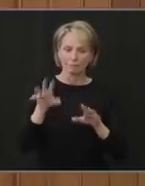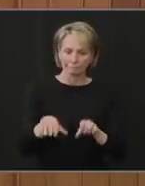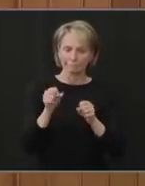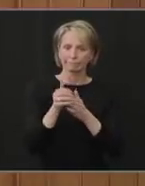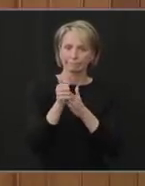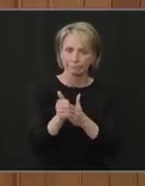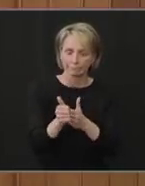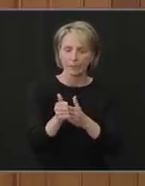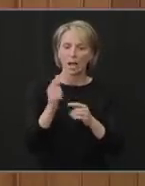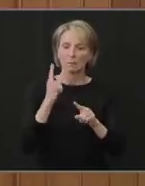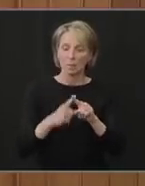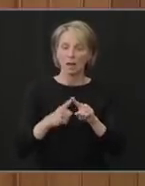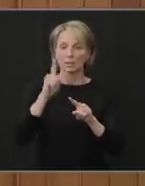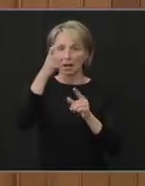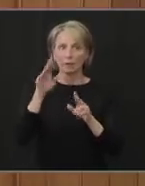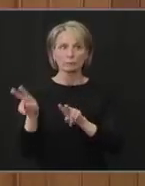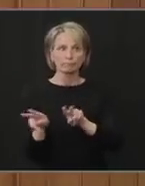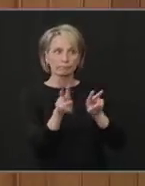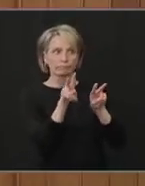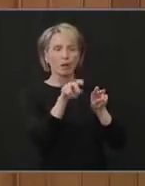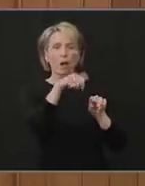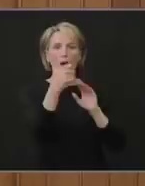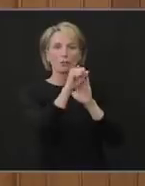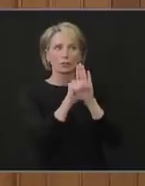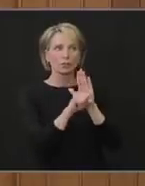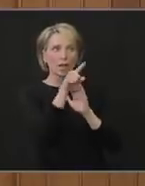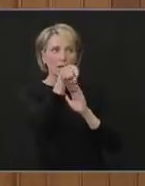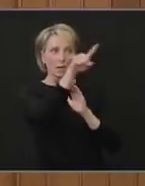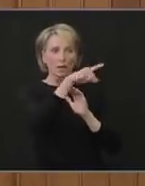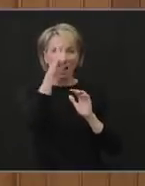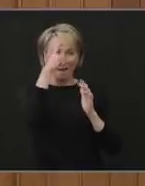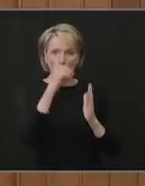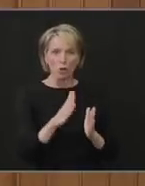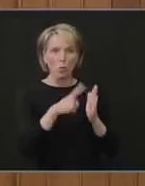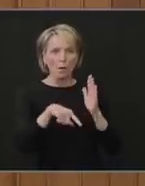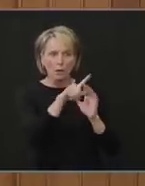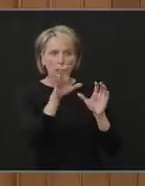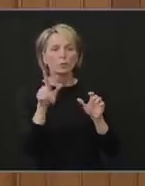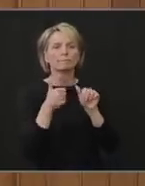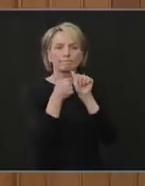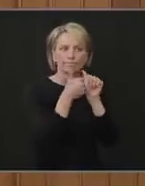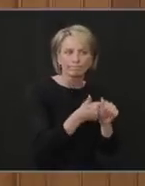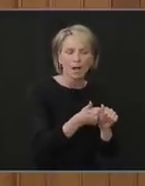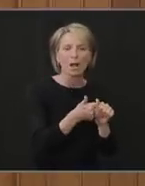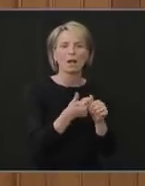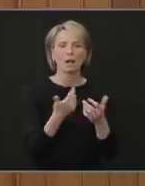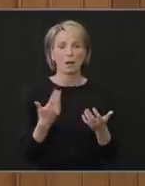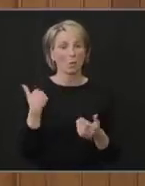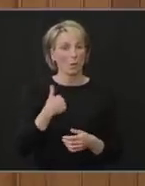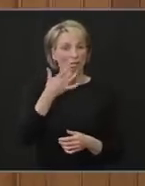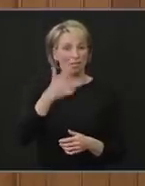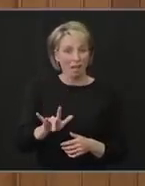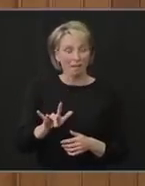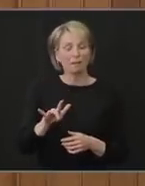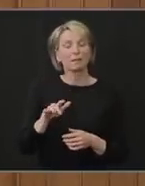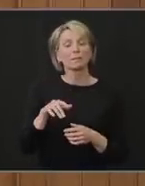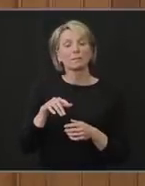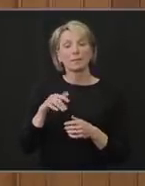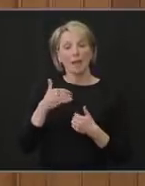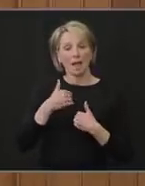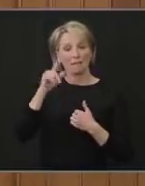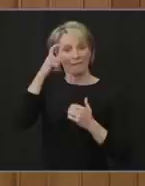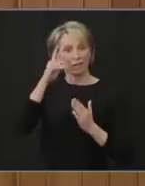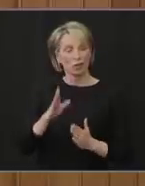are following, and we are very lucky to have him. As he mentioned, he and I think, talk every day,